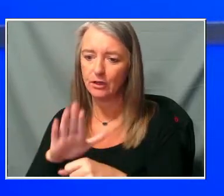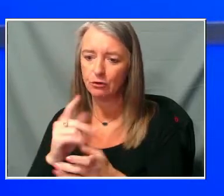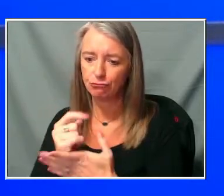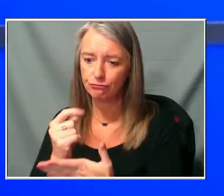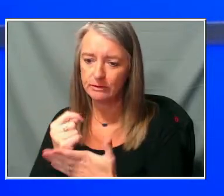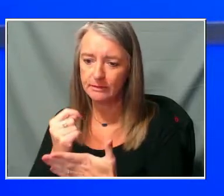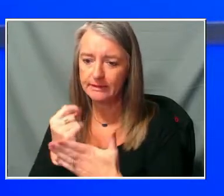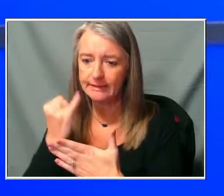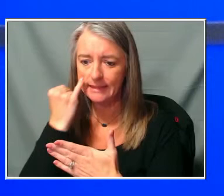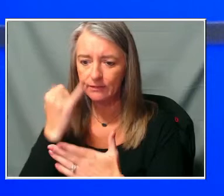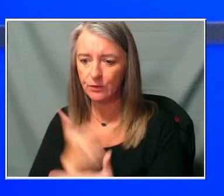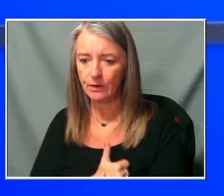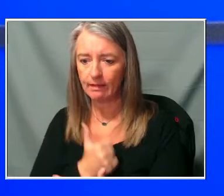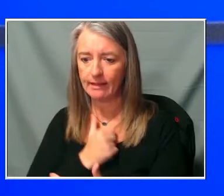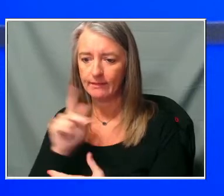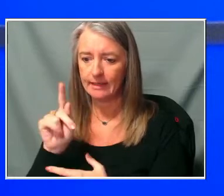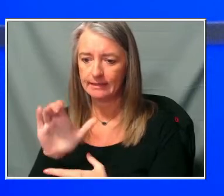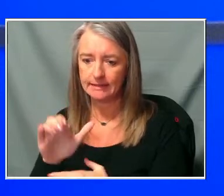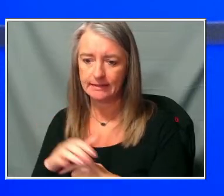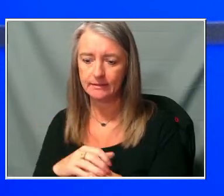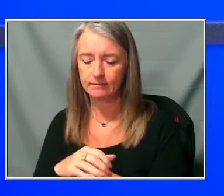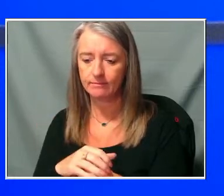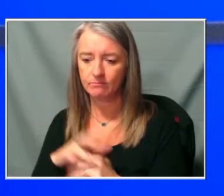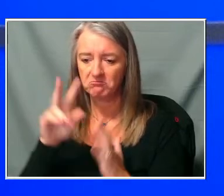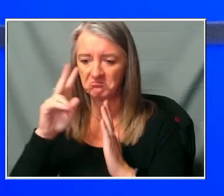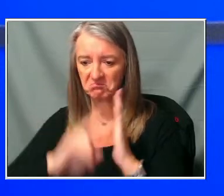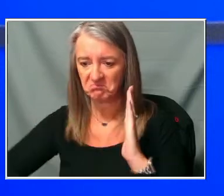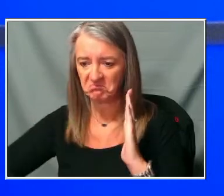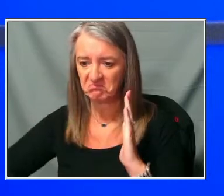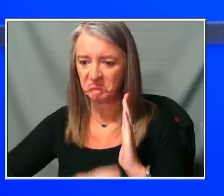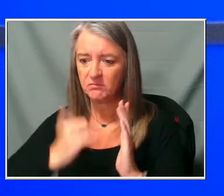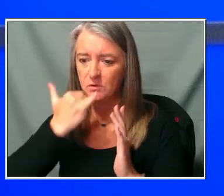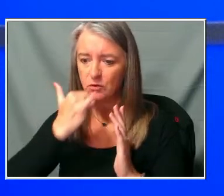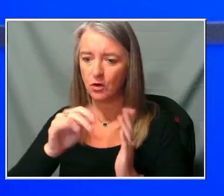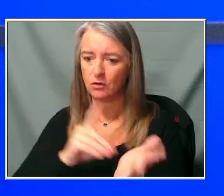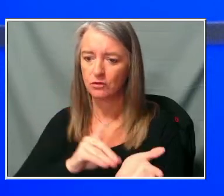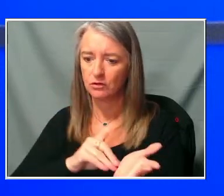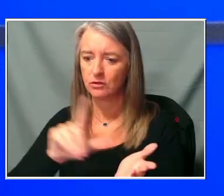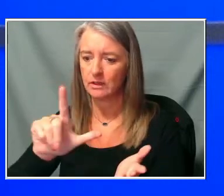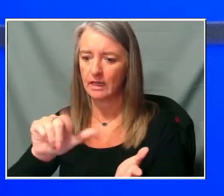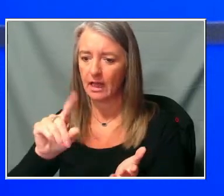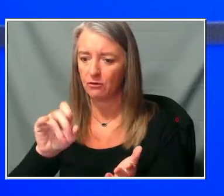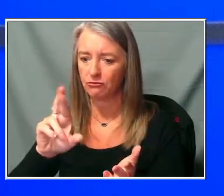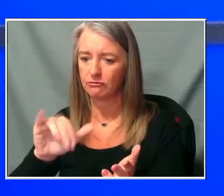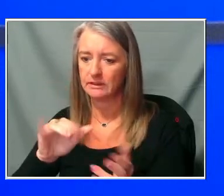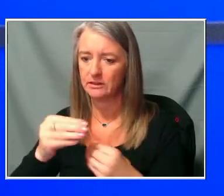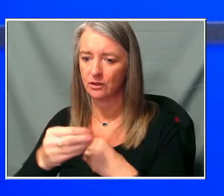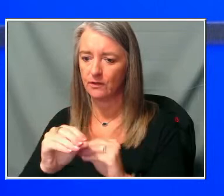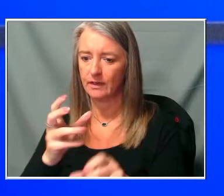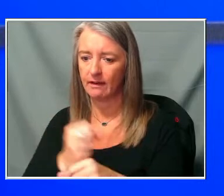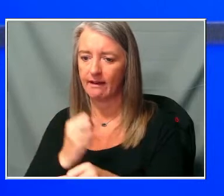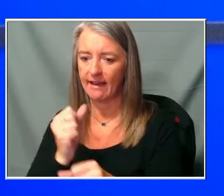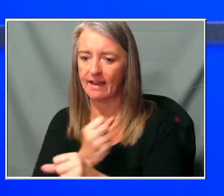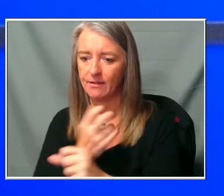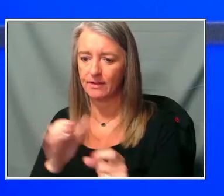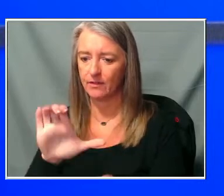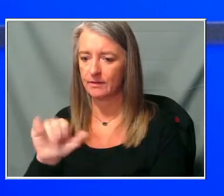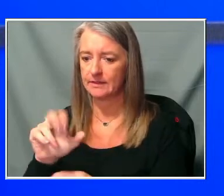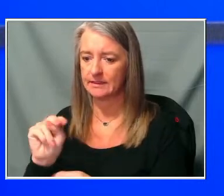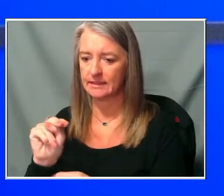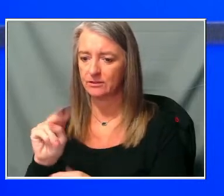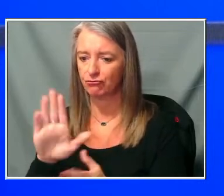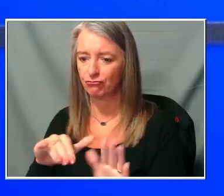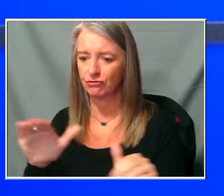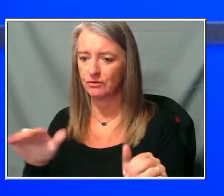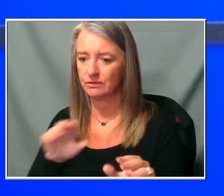guys are going to live in Kansas City. Read it, called Dr. Lowry's office. They received everything from Cincinnati Children's, and I was in there,